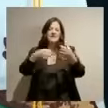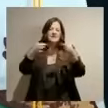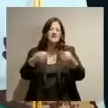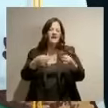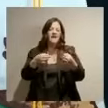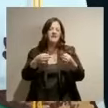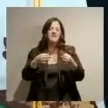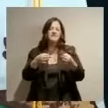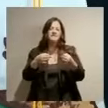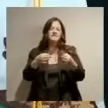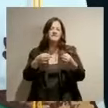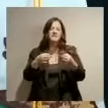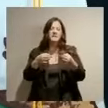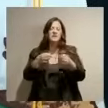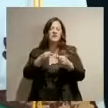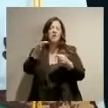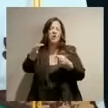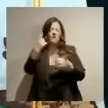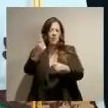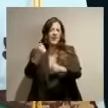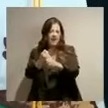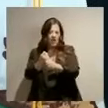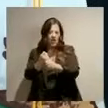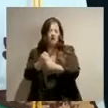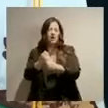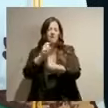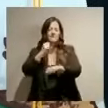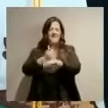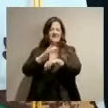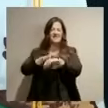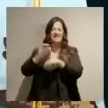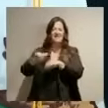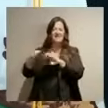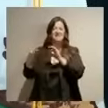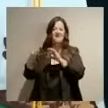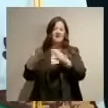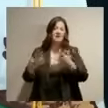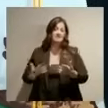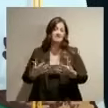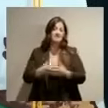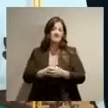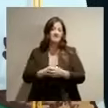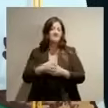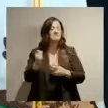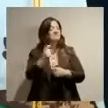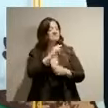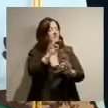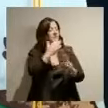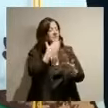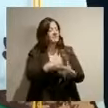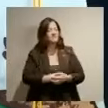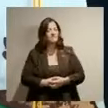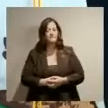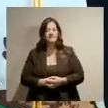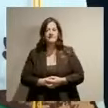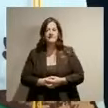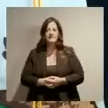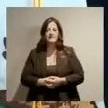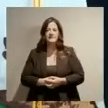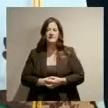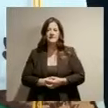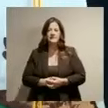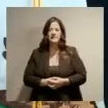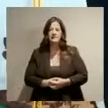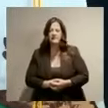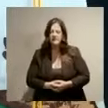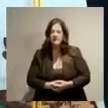to put it off a year based on that feedback. Gotcha. Makes sense. All right. That's all. Thanks.